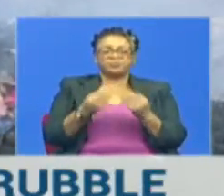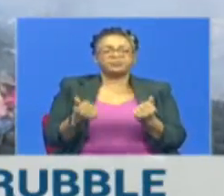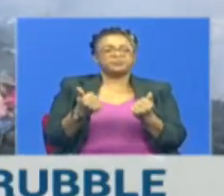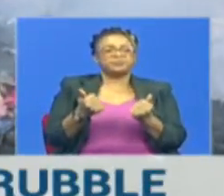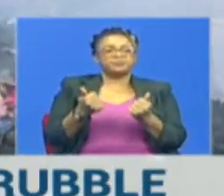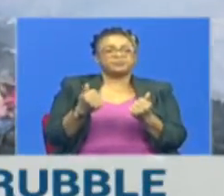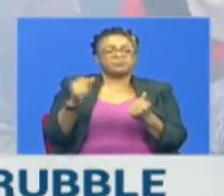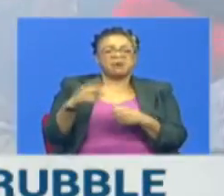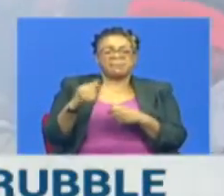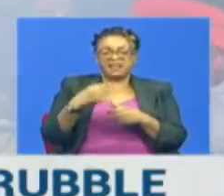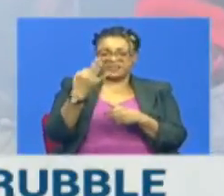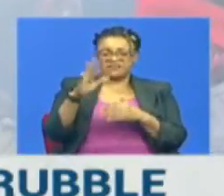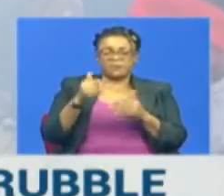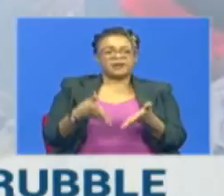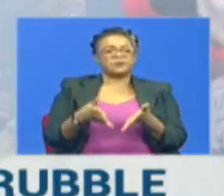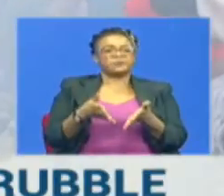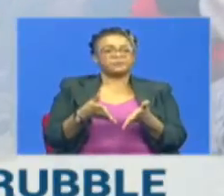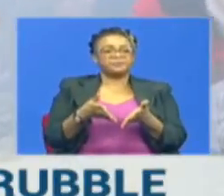from now.